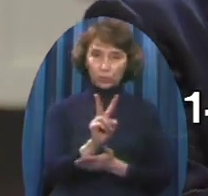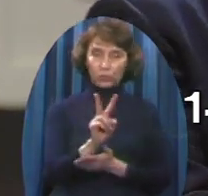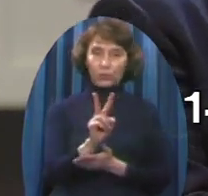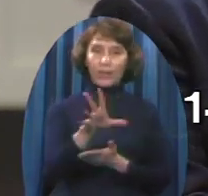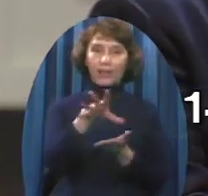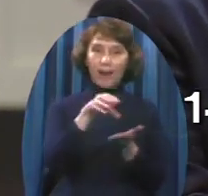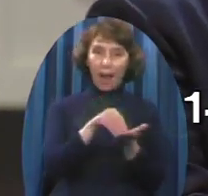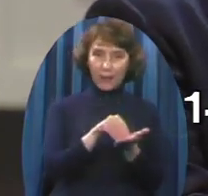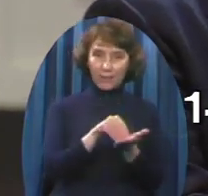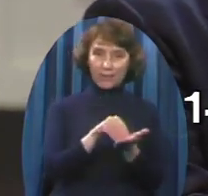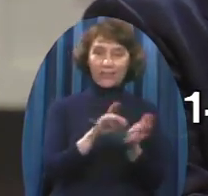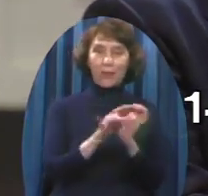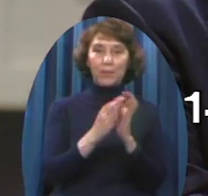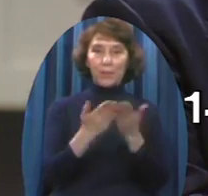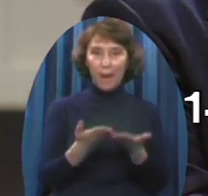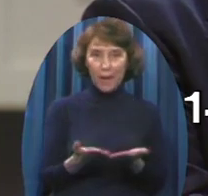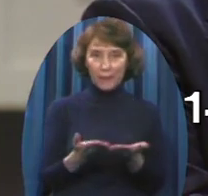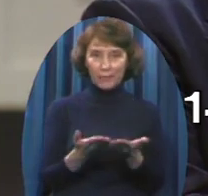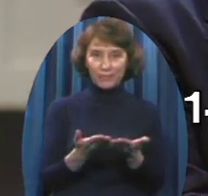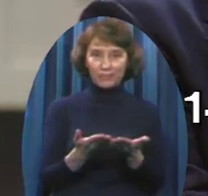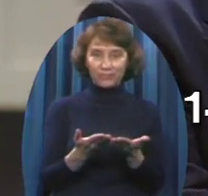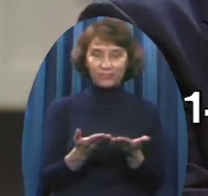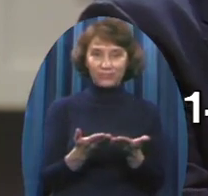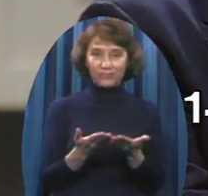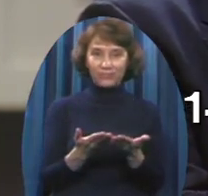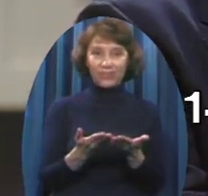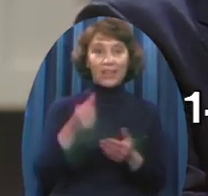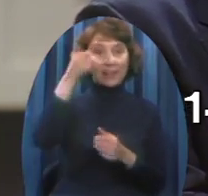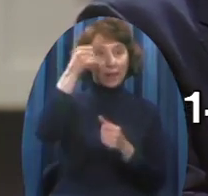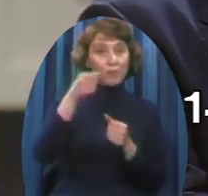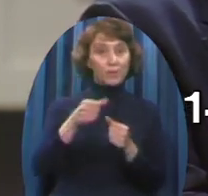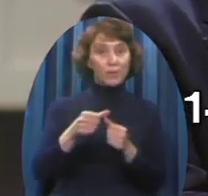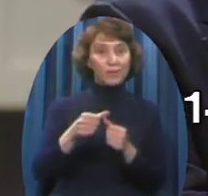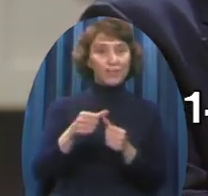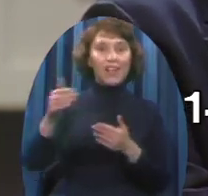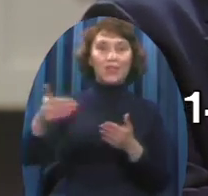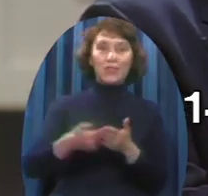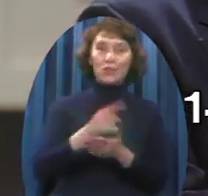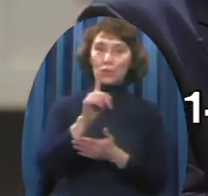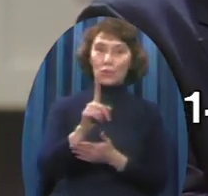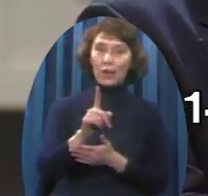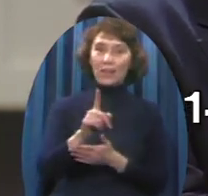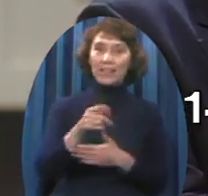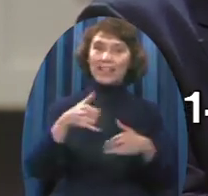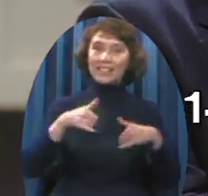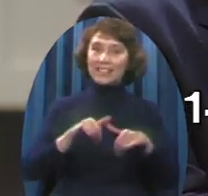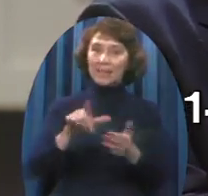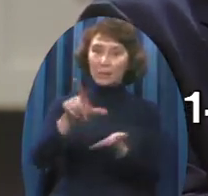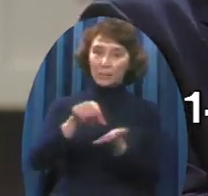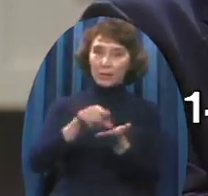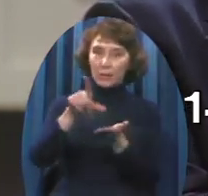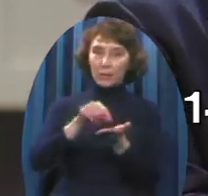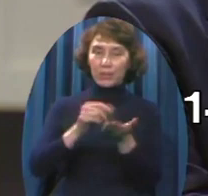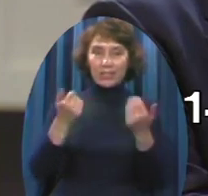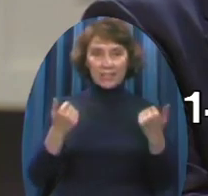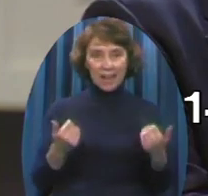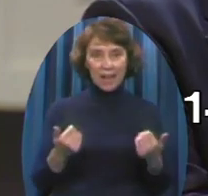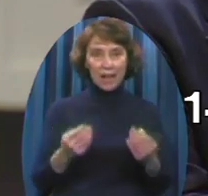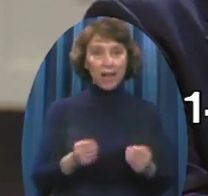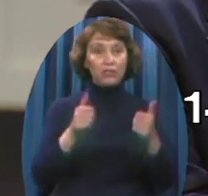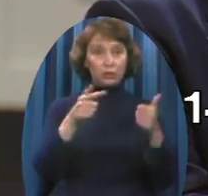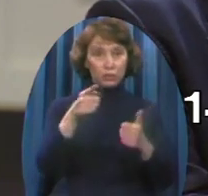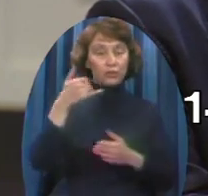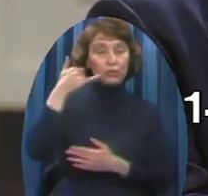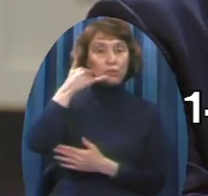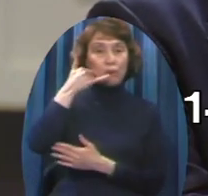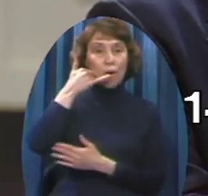the 1982 editions of the King James Bible. Now remember, the new one is still on the presses now. And as soon as you make the